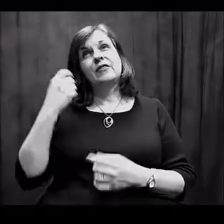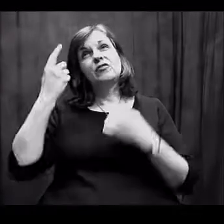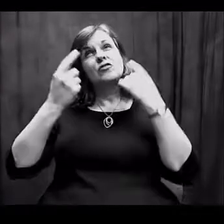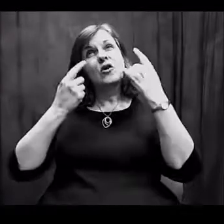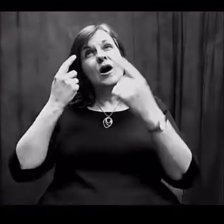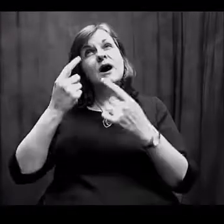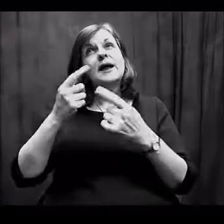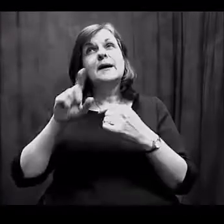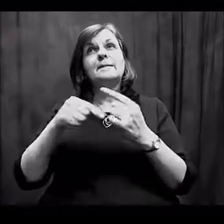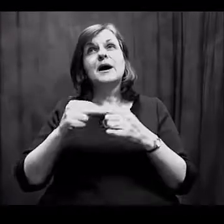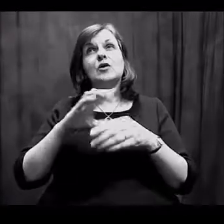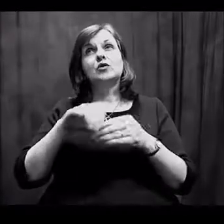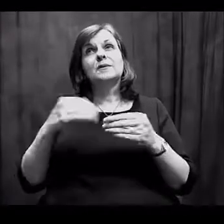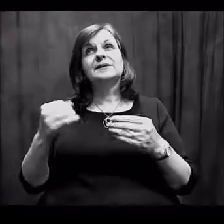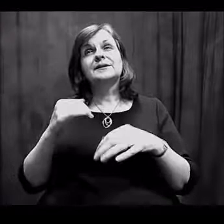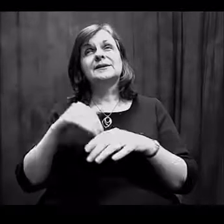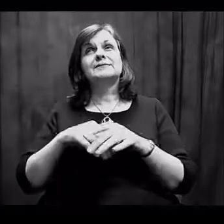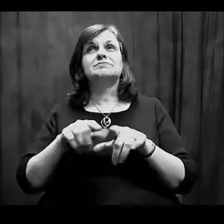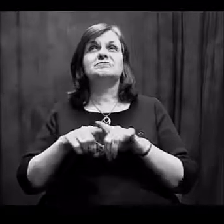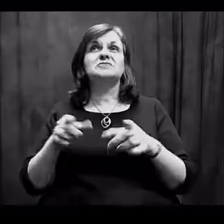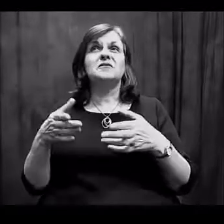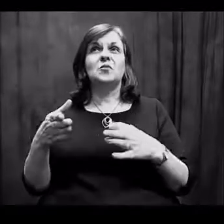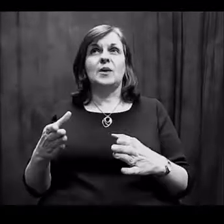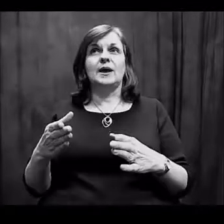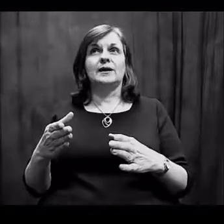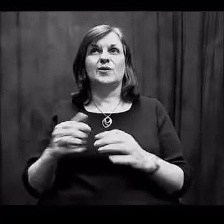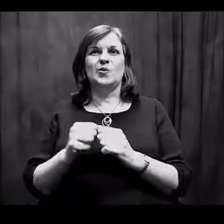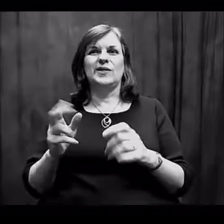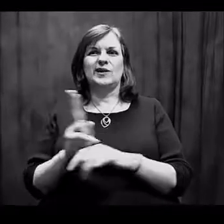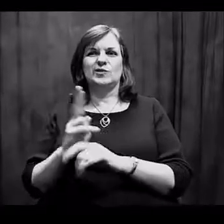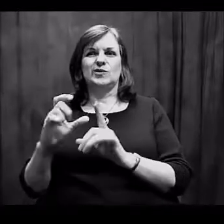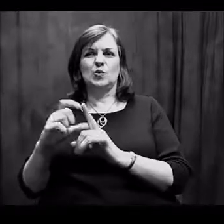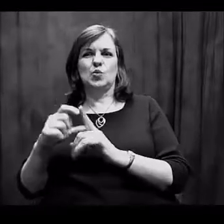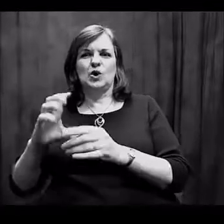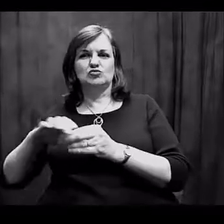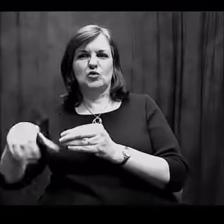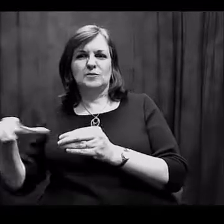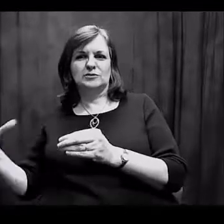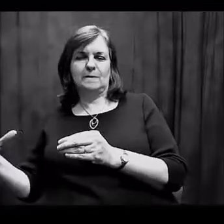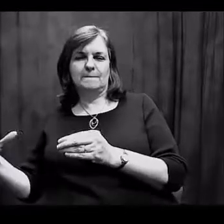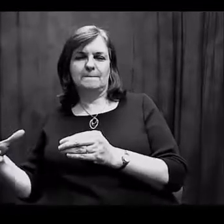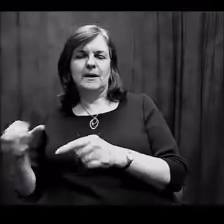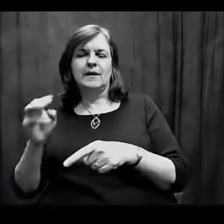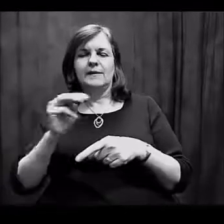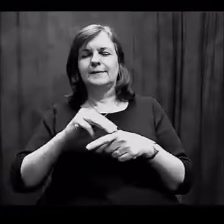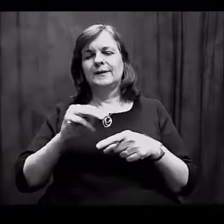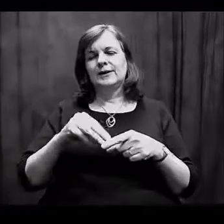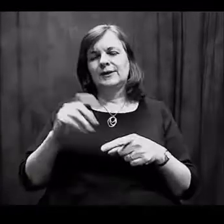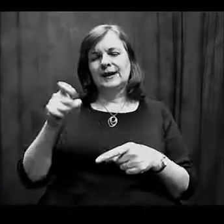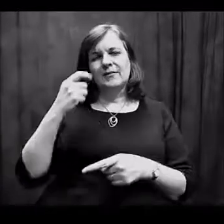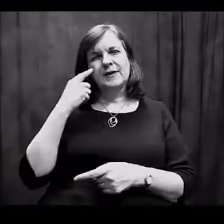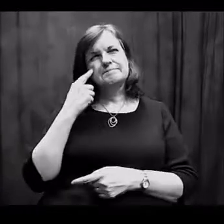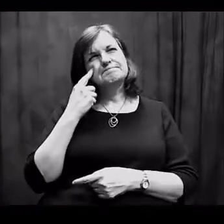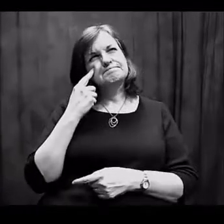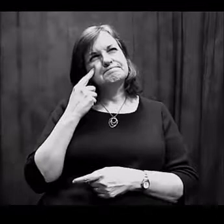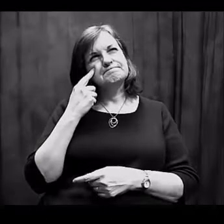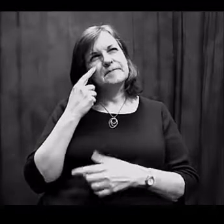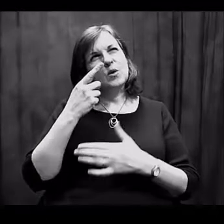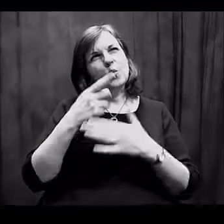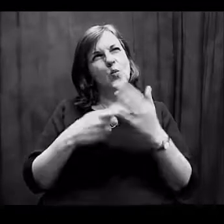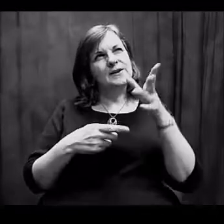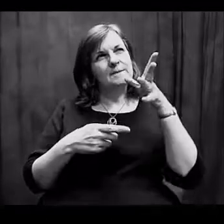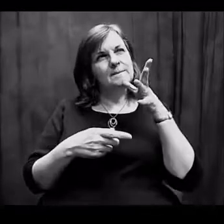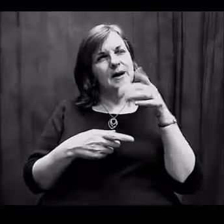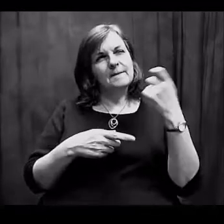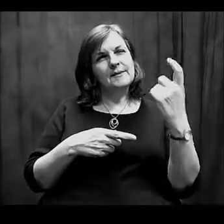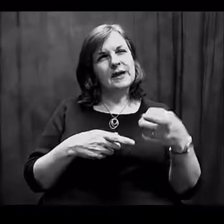about are chromosomes in a different way. So without the term, he had to think about